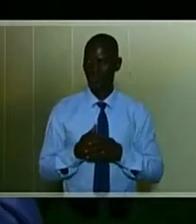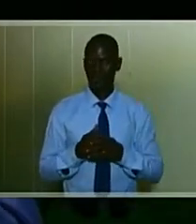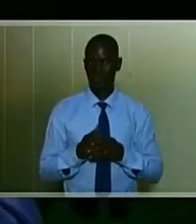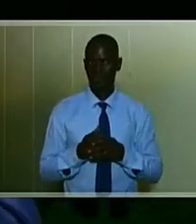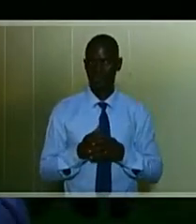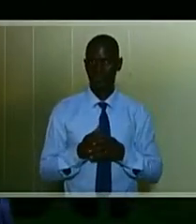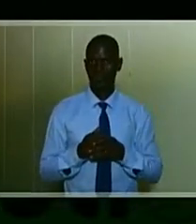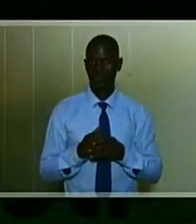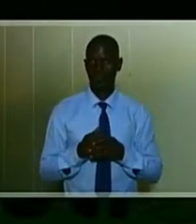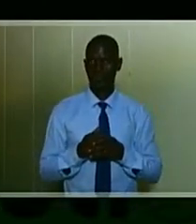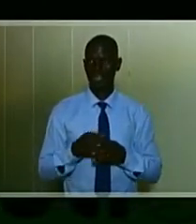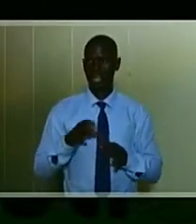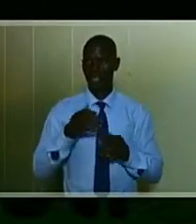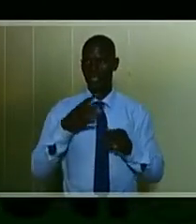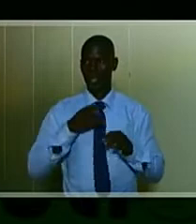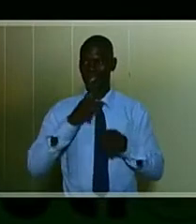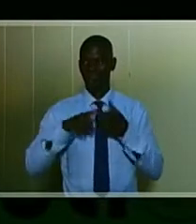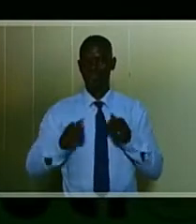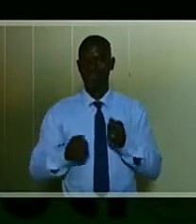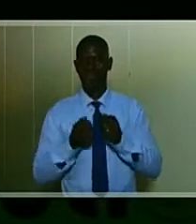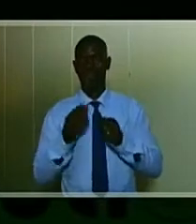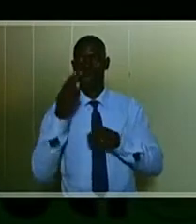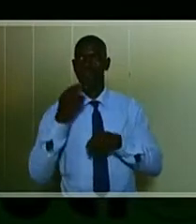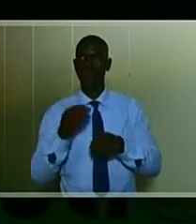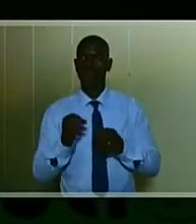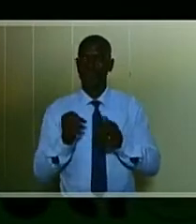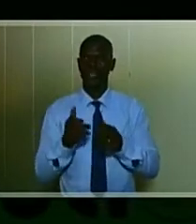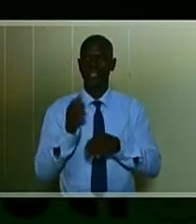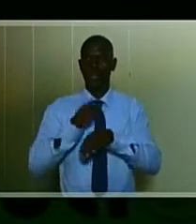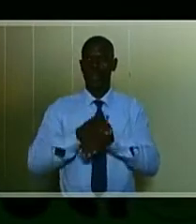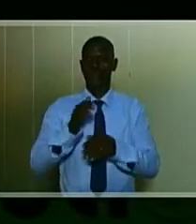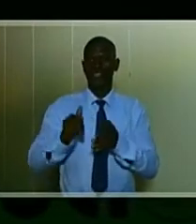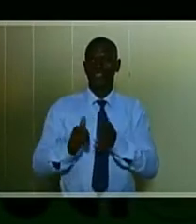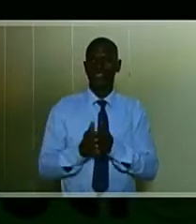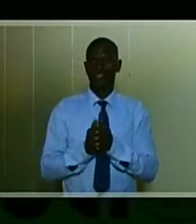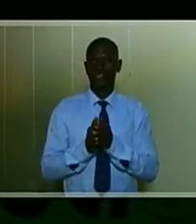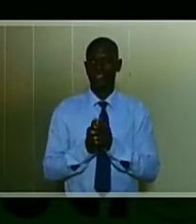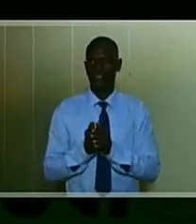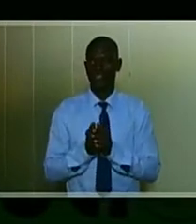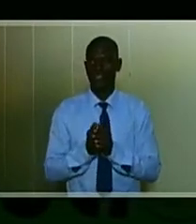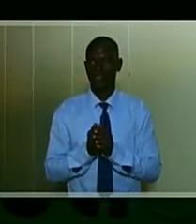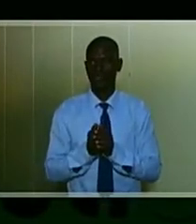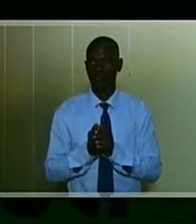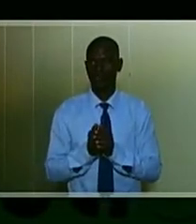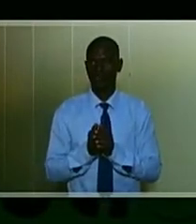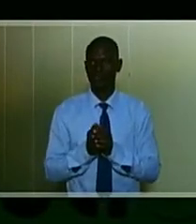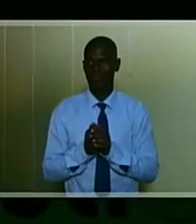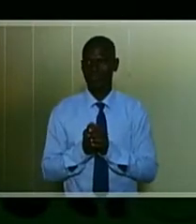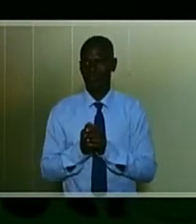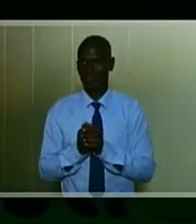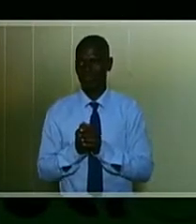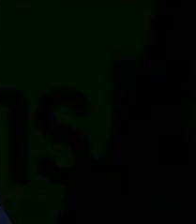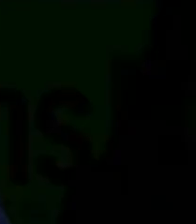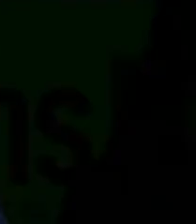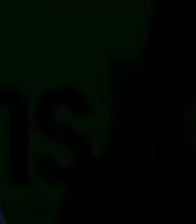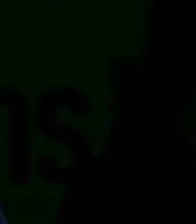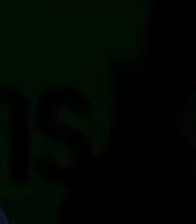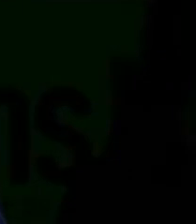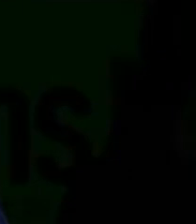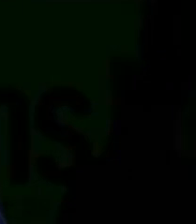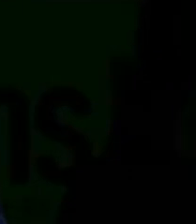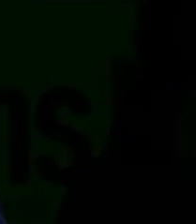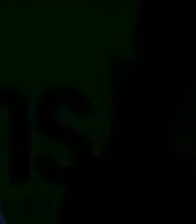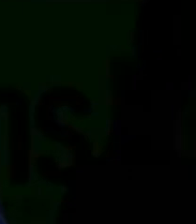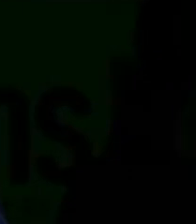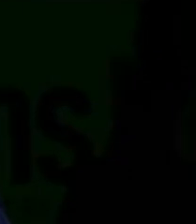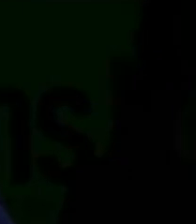canvassed. I'd like to follow up quickly on that. You've given us, it does look like... Yeah. You did a very good homework in trying to attend